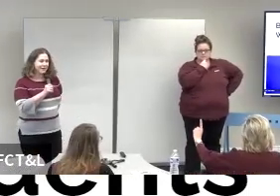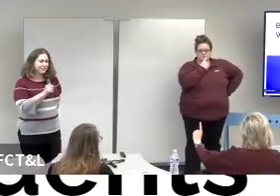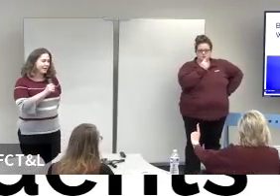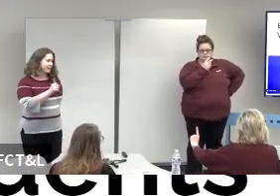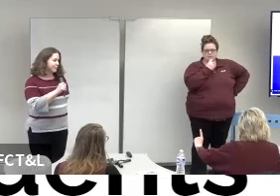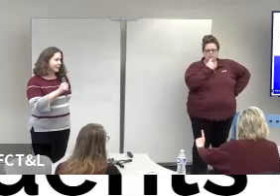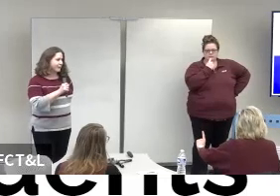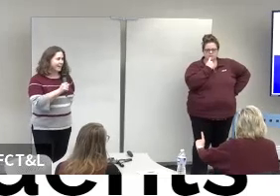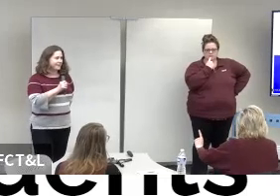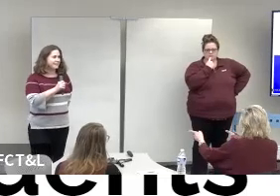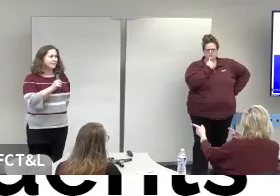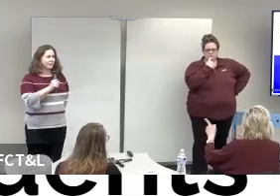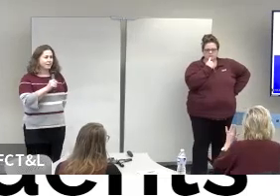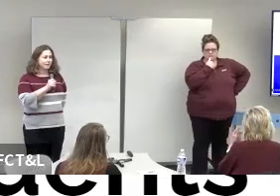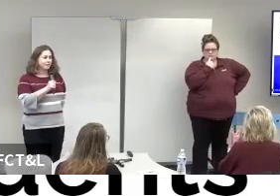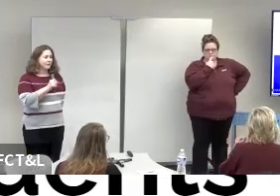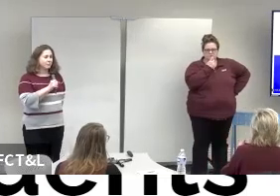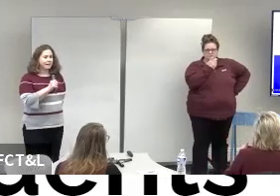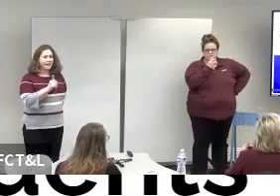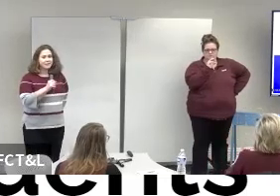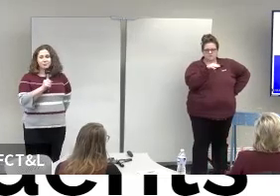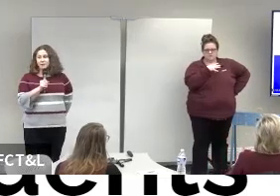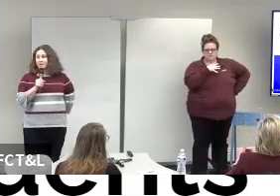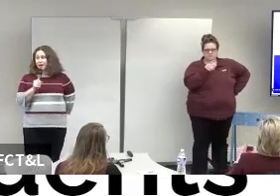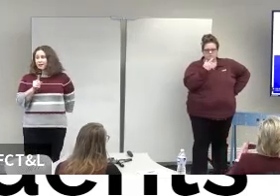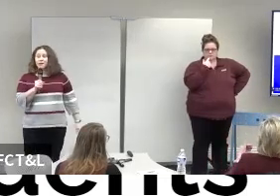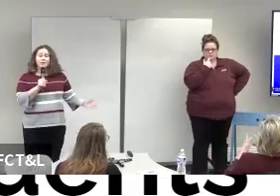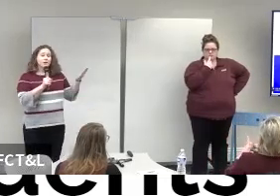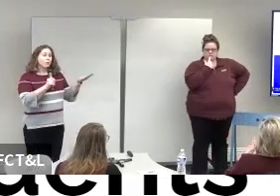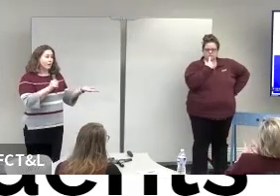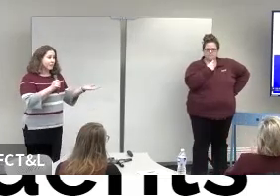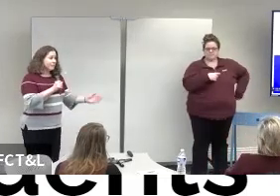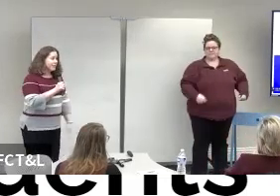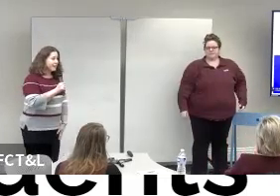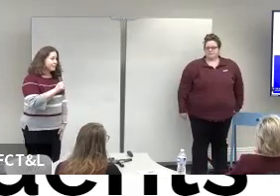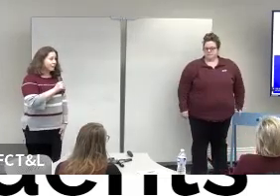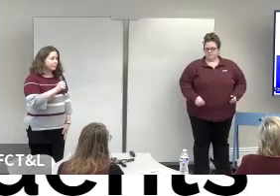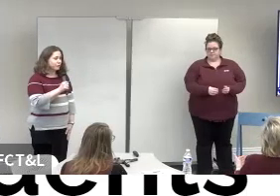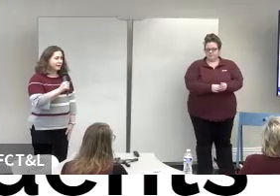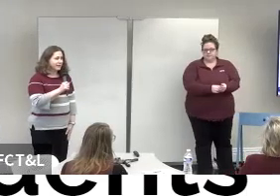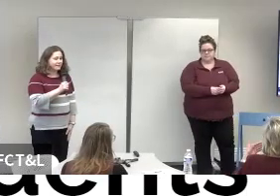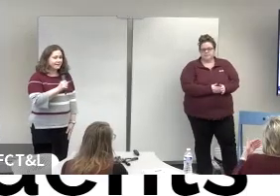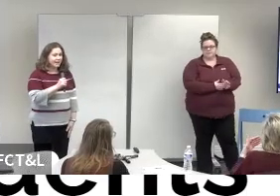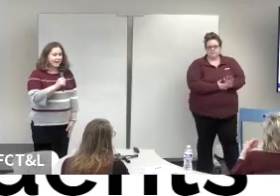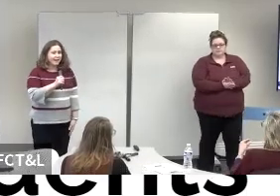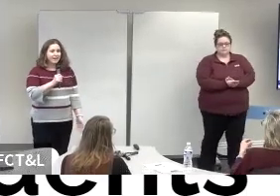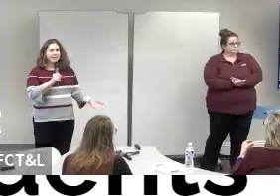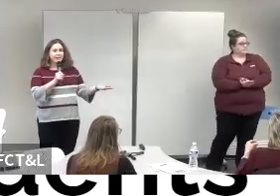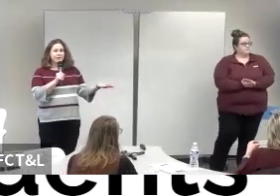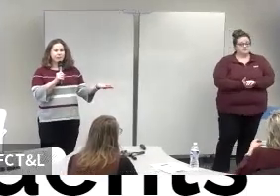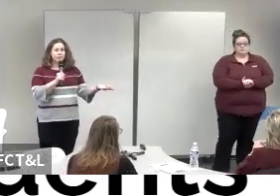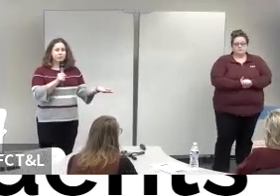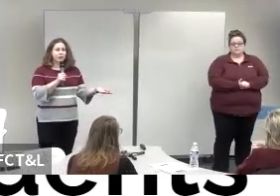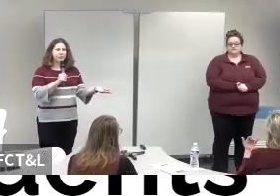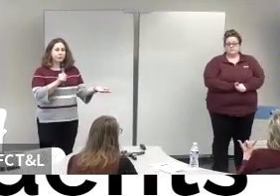All right, everybody, we will go ahead and get started right at 2 o'clock. Welcome. Thank you all for joining us today, and